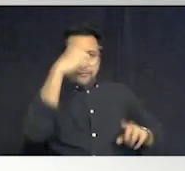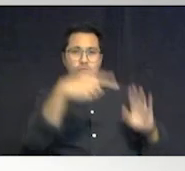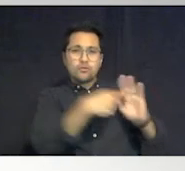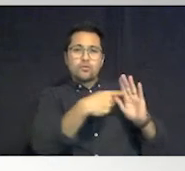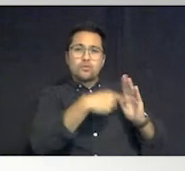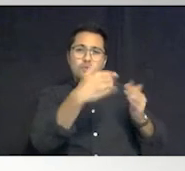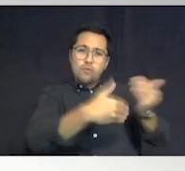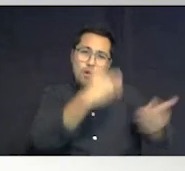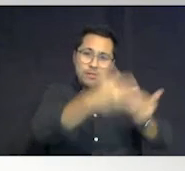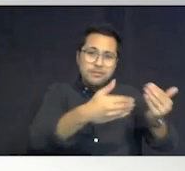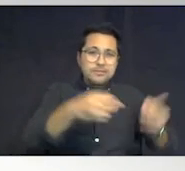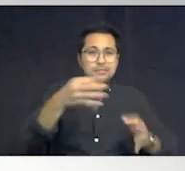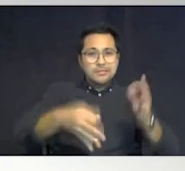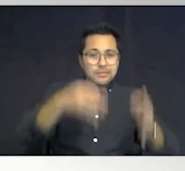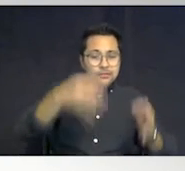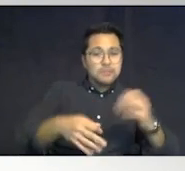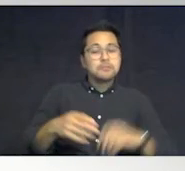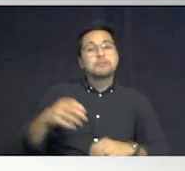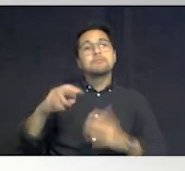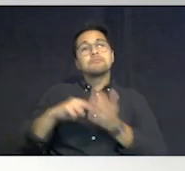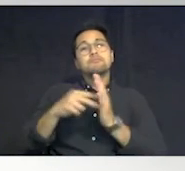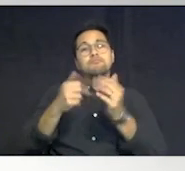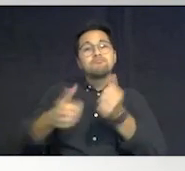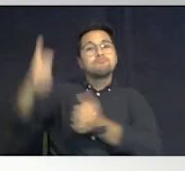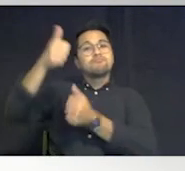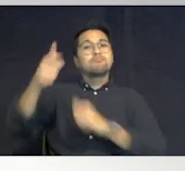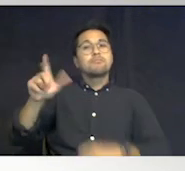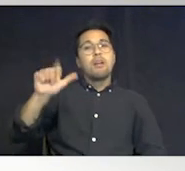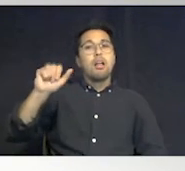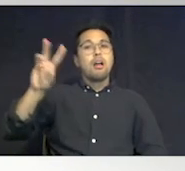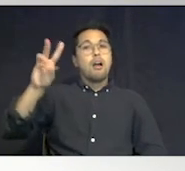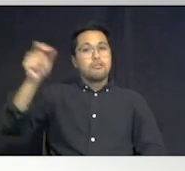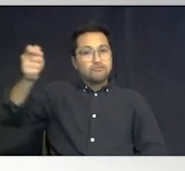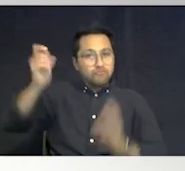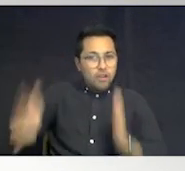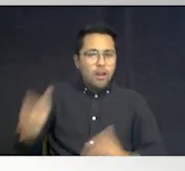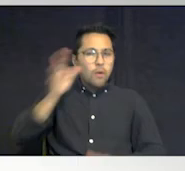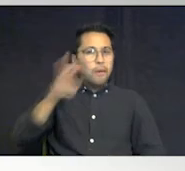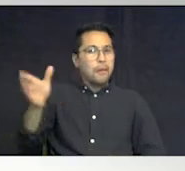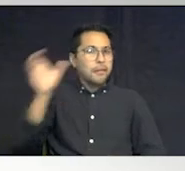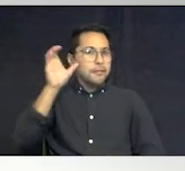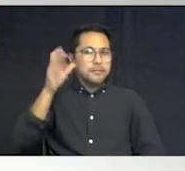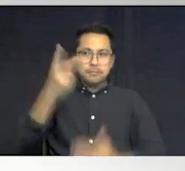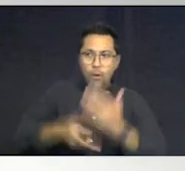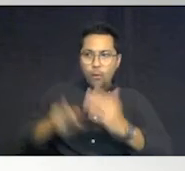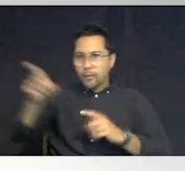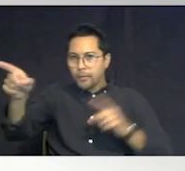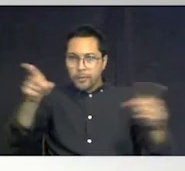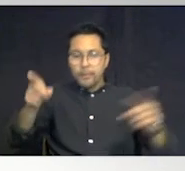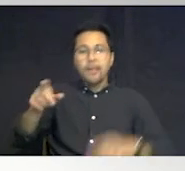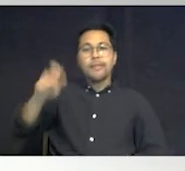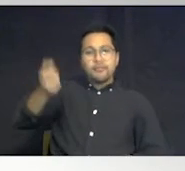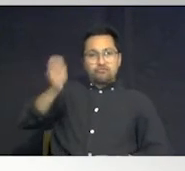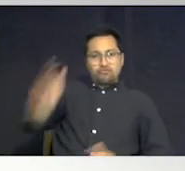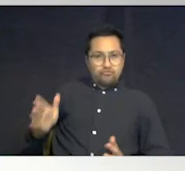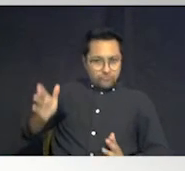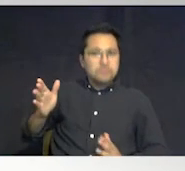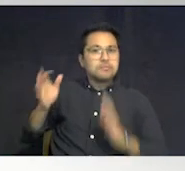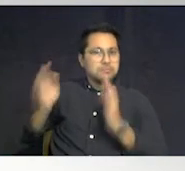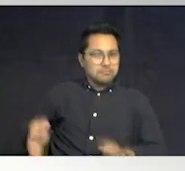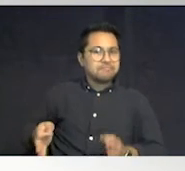hearing procedure, in which an administrative law judge hears both sides and they make a decision, they make a ruling.